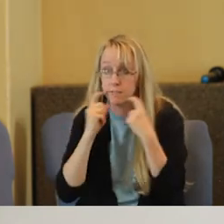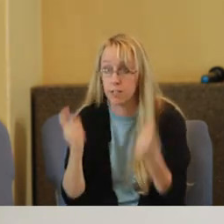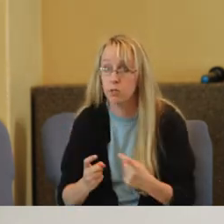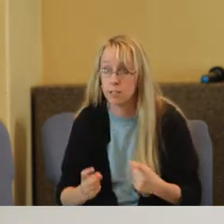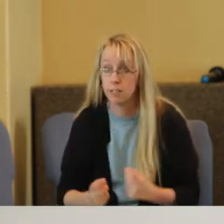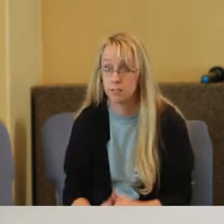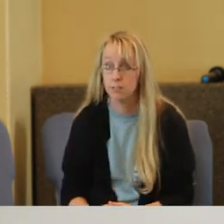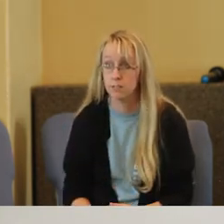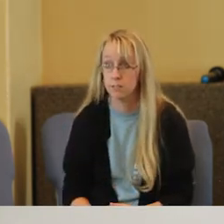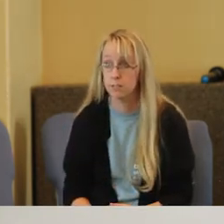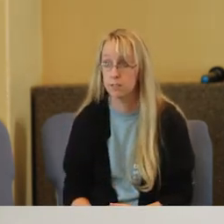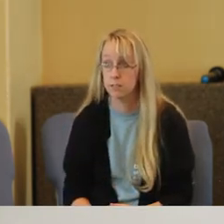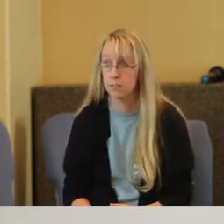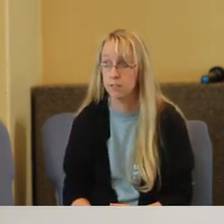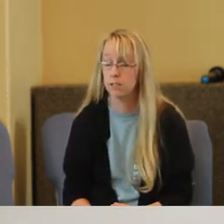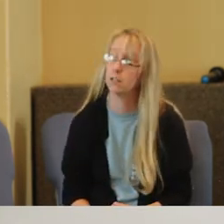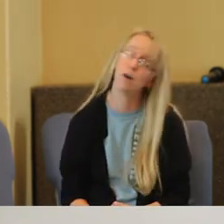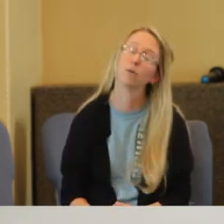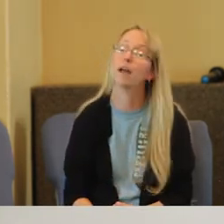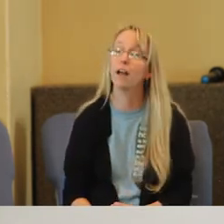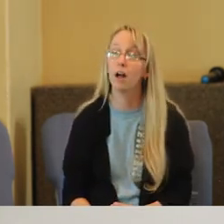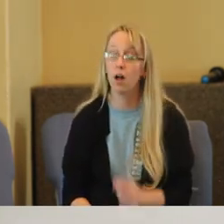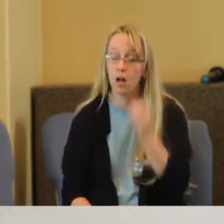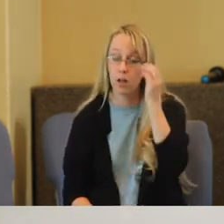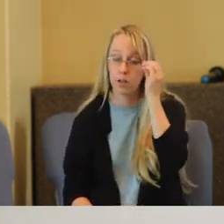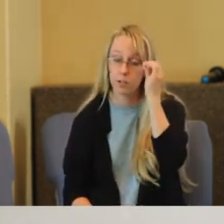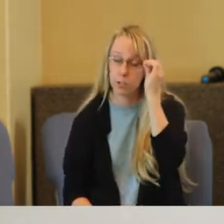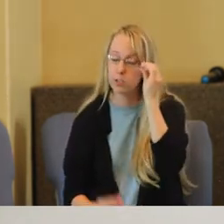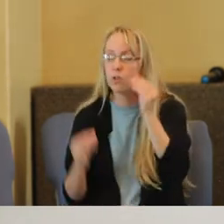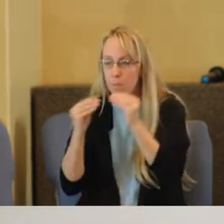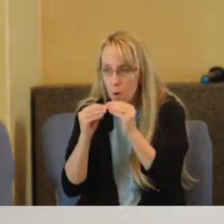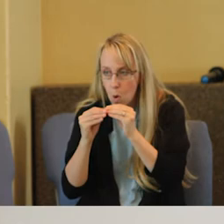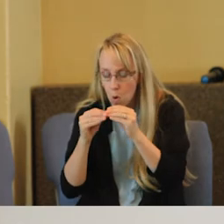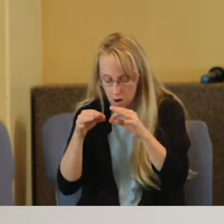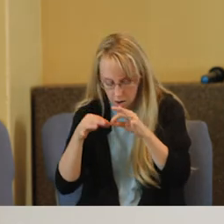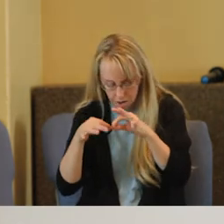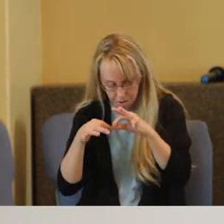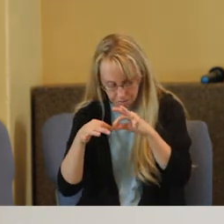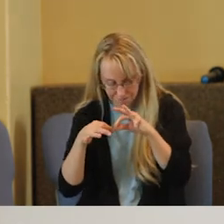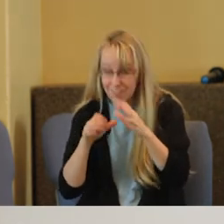Okay? To further illustrate this, if we drop down here a little ways,